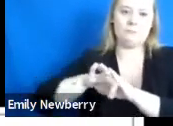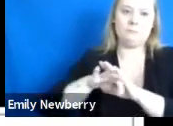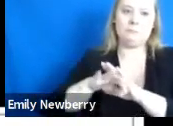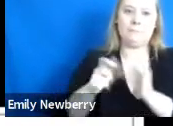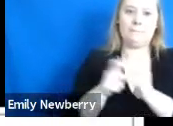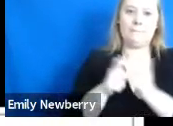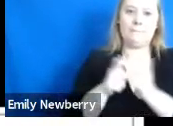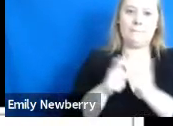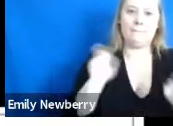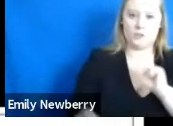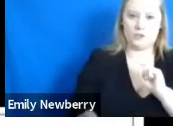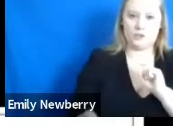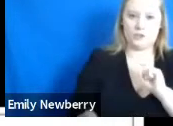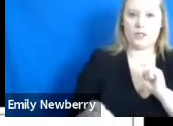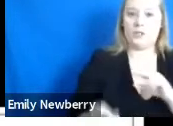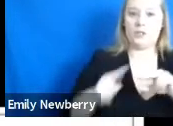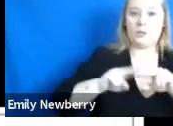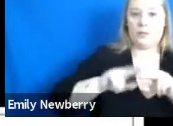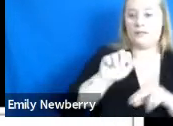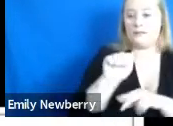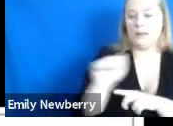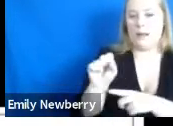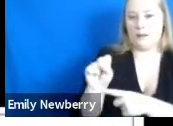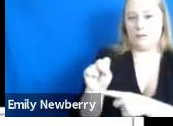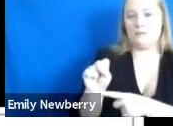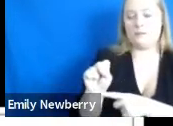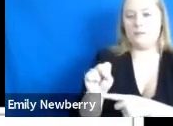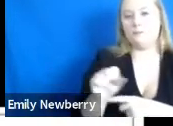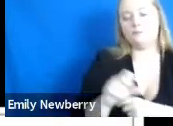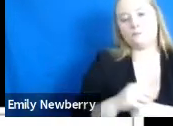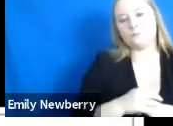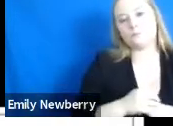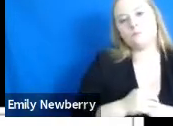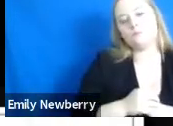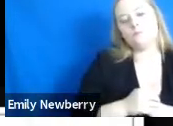increase in arsenic concentration. So